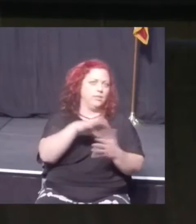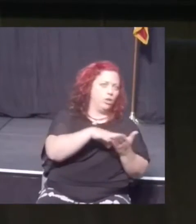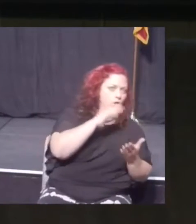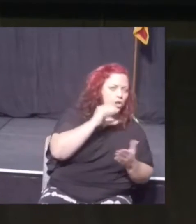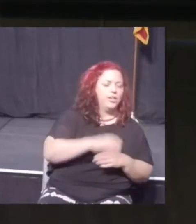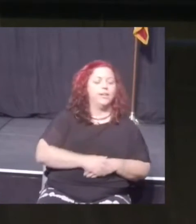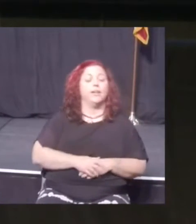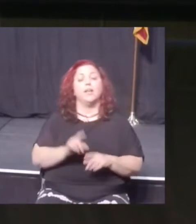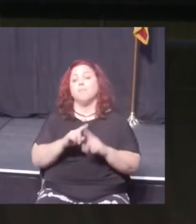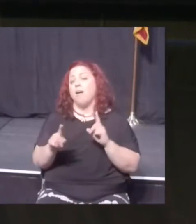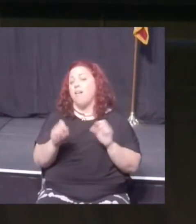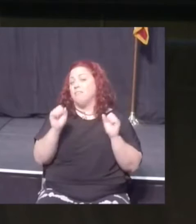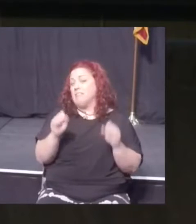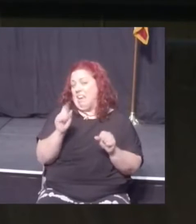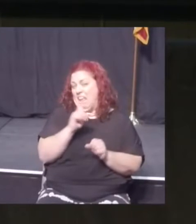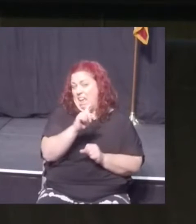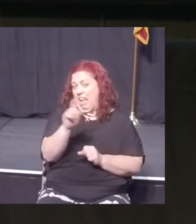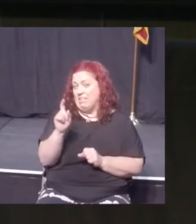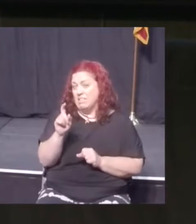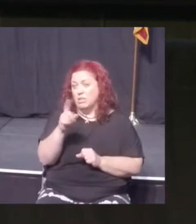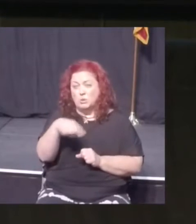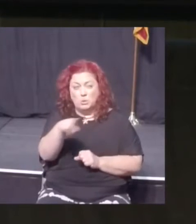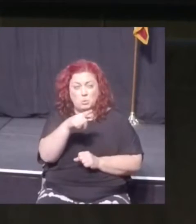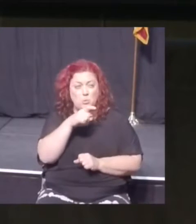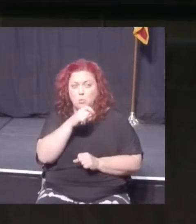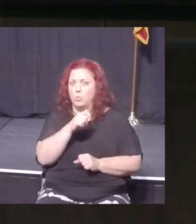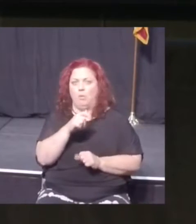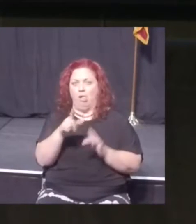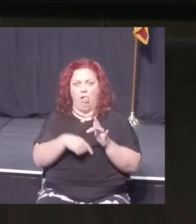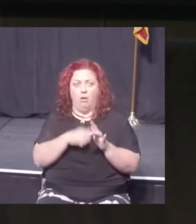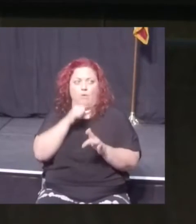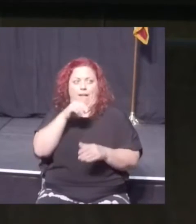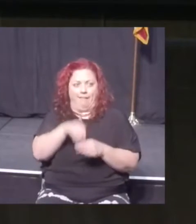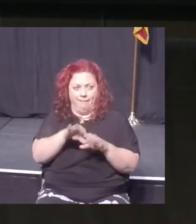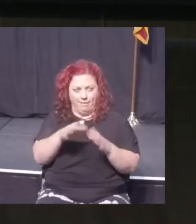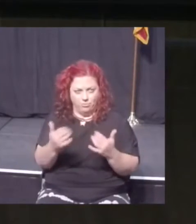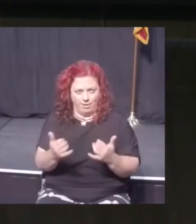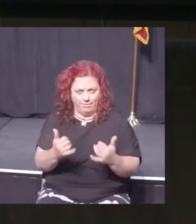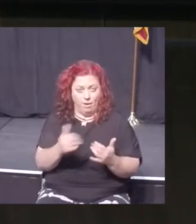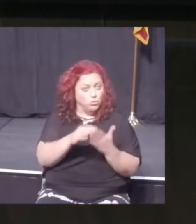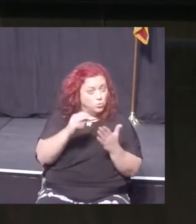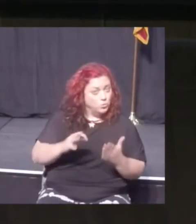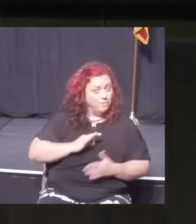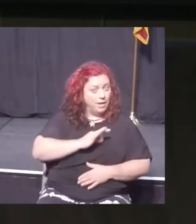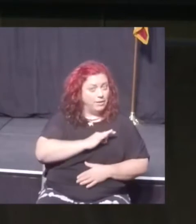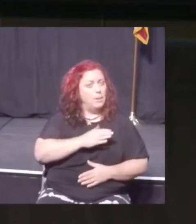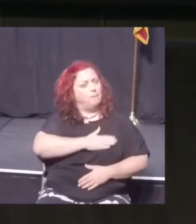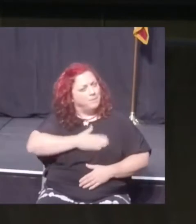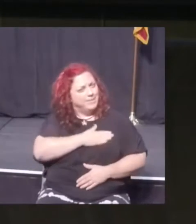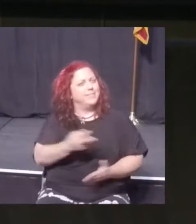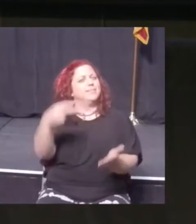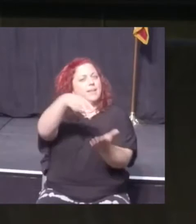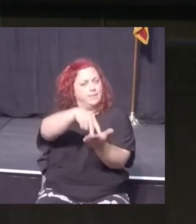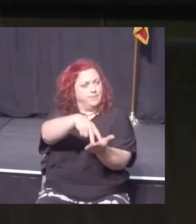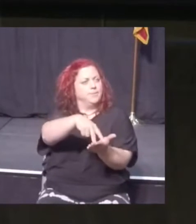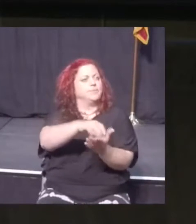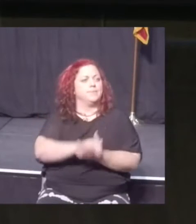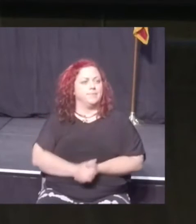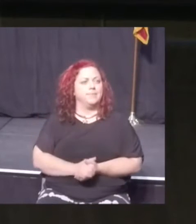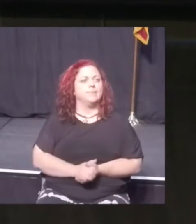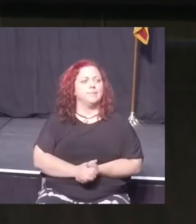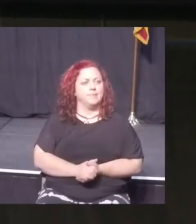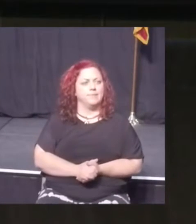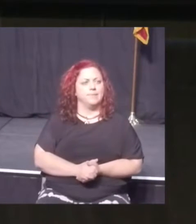learn. But may I ask those who weren't in class right now, students and faculty, to please stand as